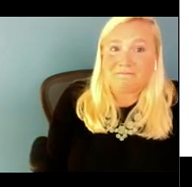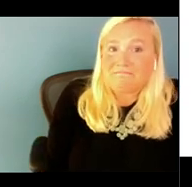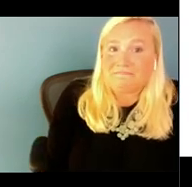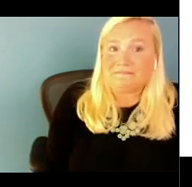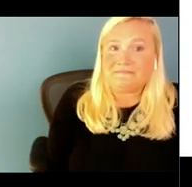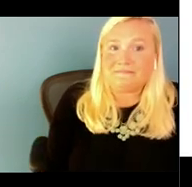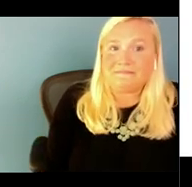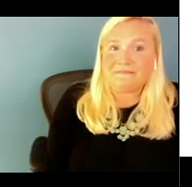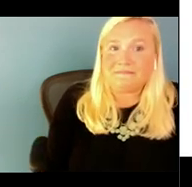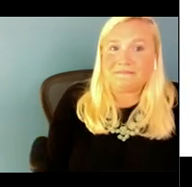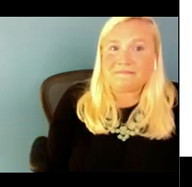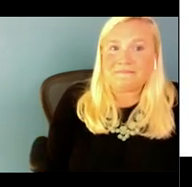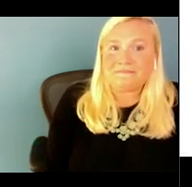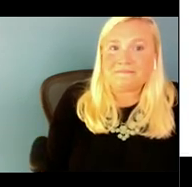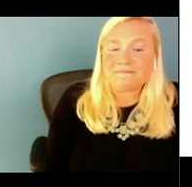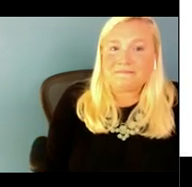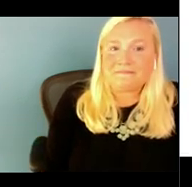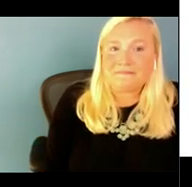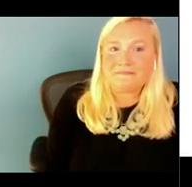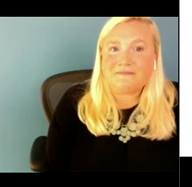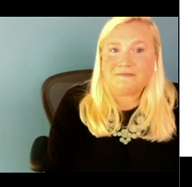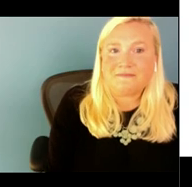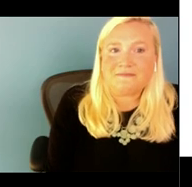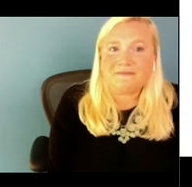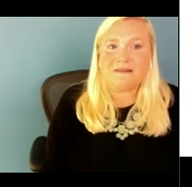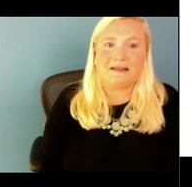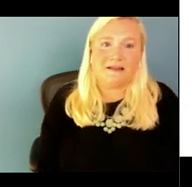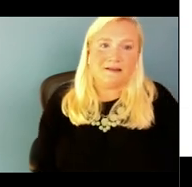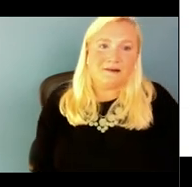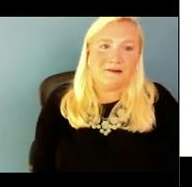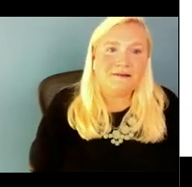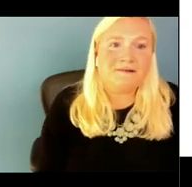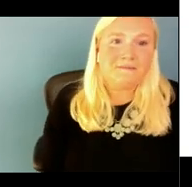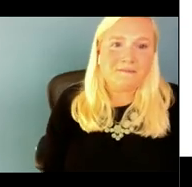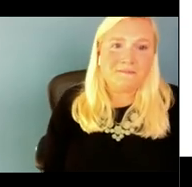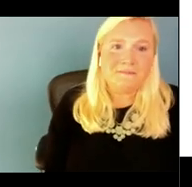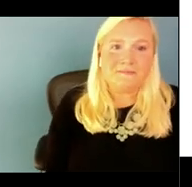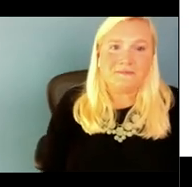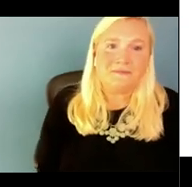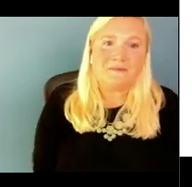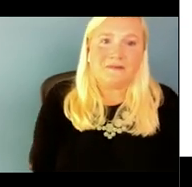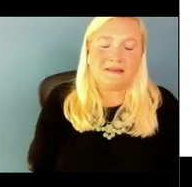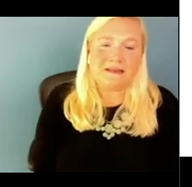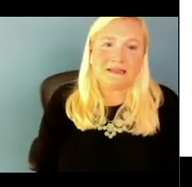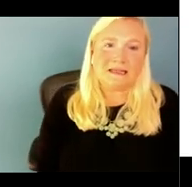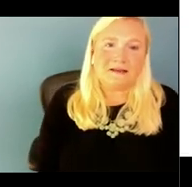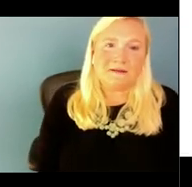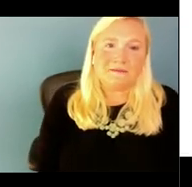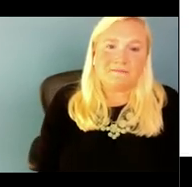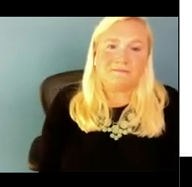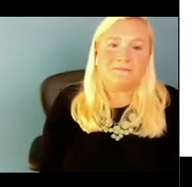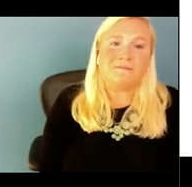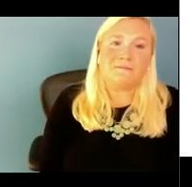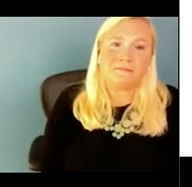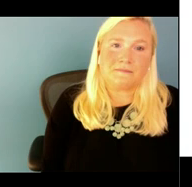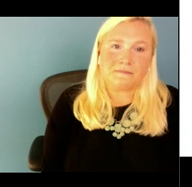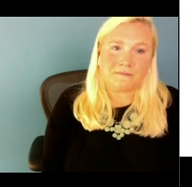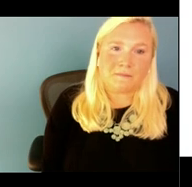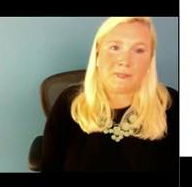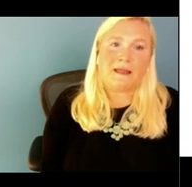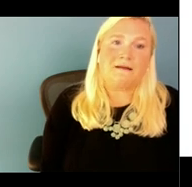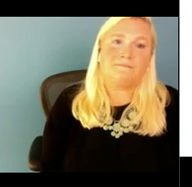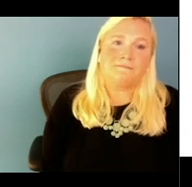therapy. Mm-hmm. And then Scott, do you have anything to add about the mental health side of things, if